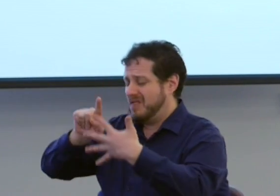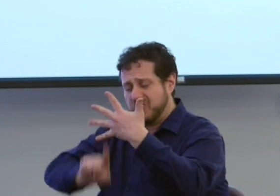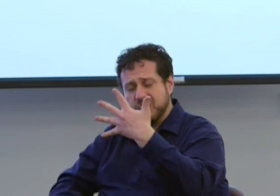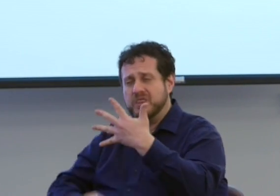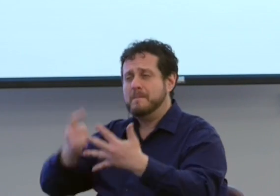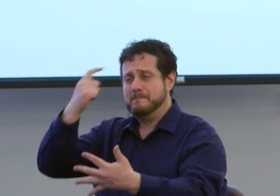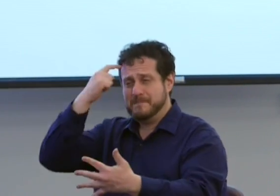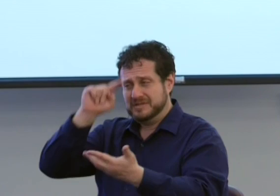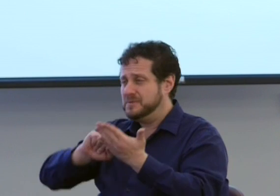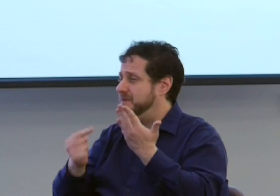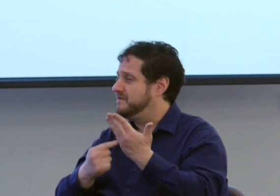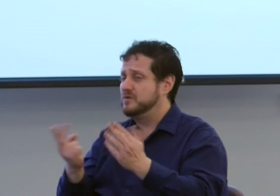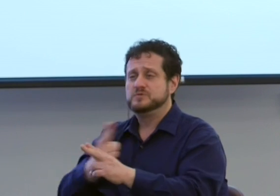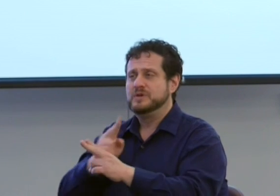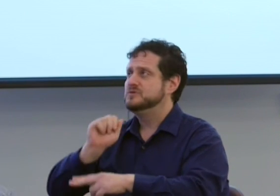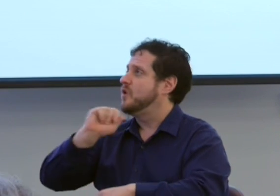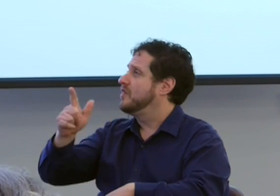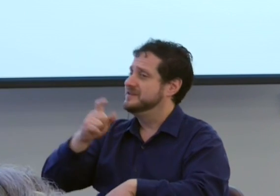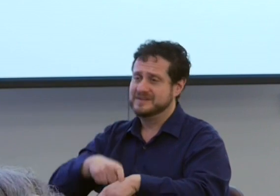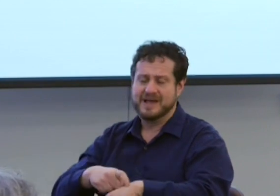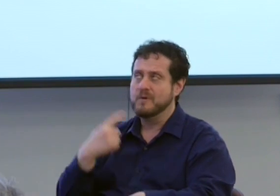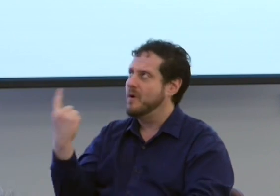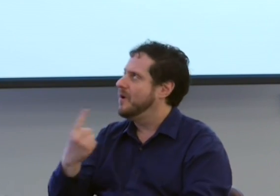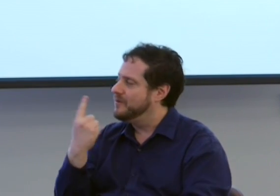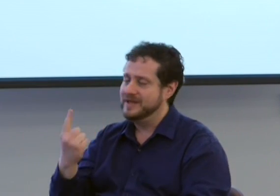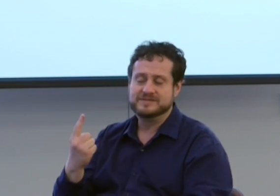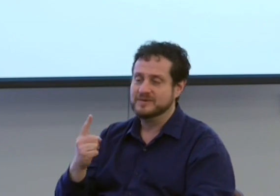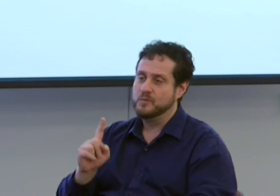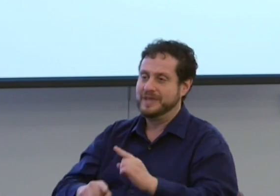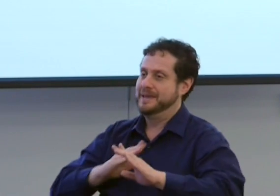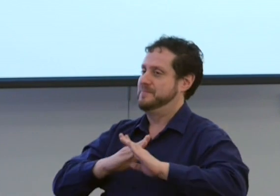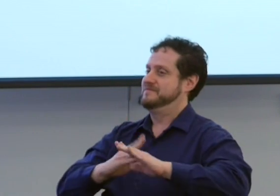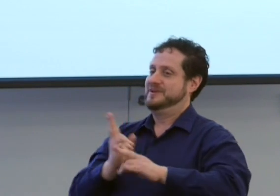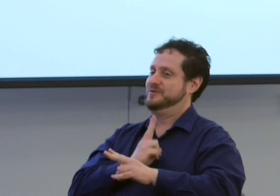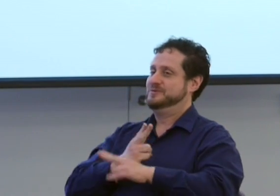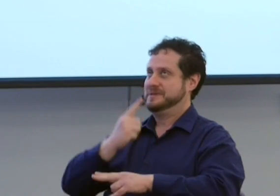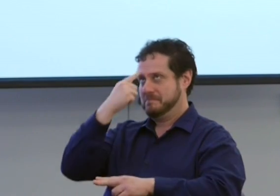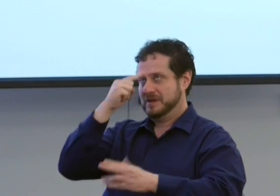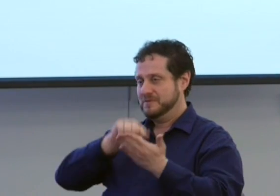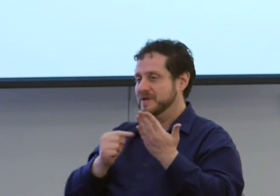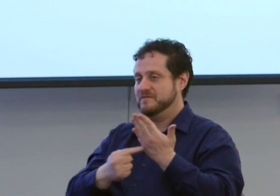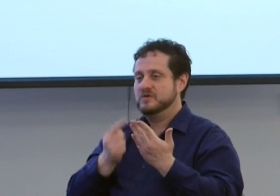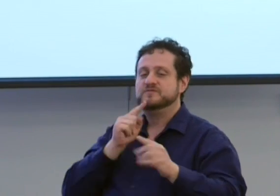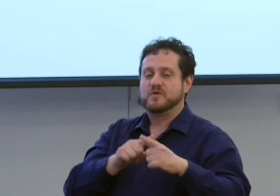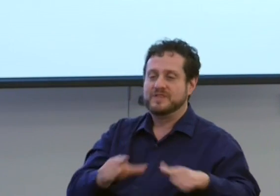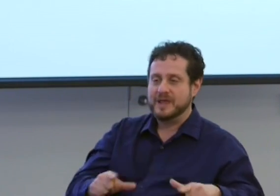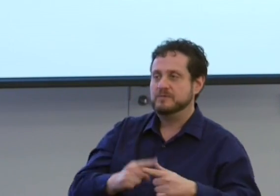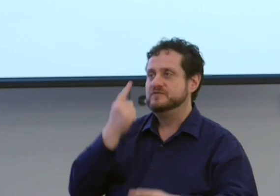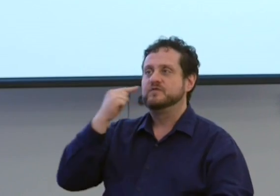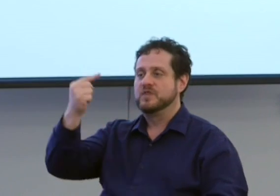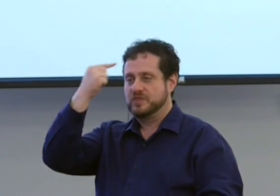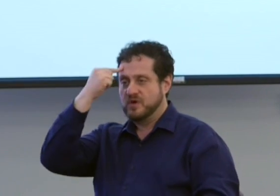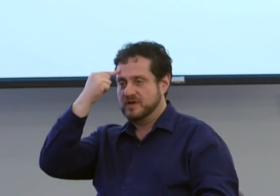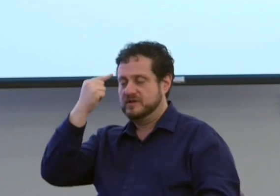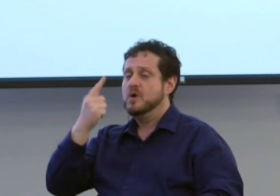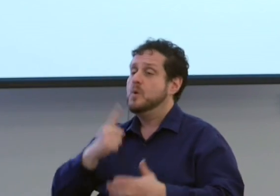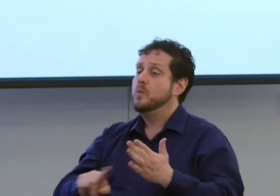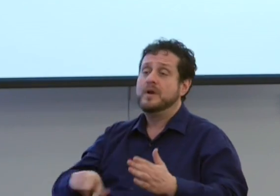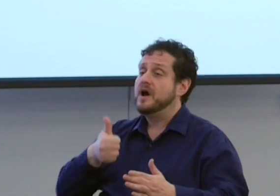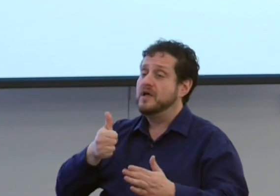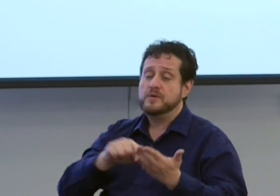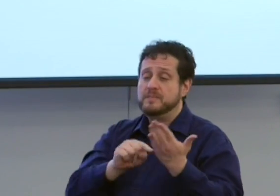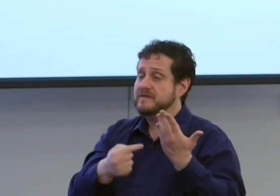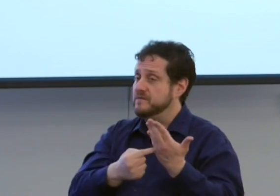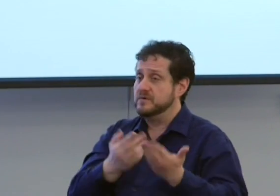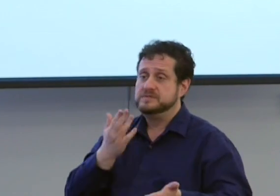use all the time. We can't help using them in language and in thought. What other metaphoric form-meaning correspondences